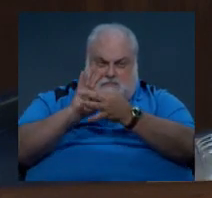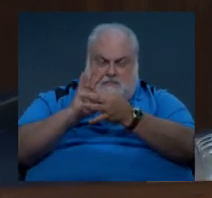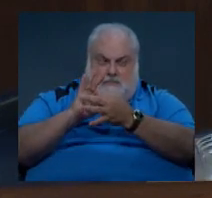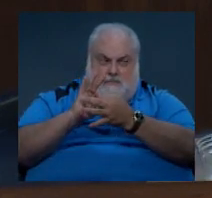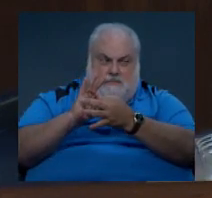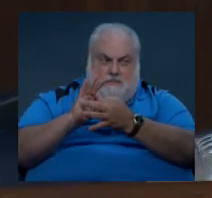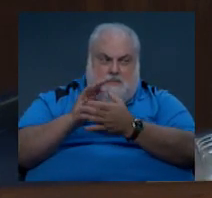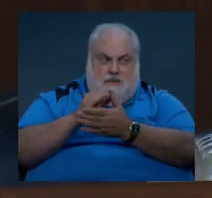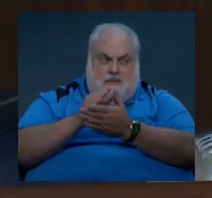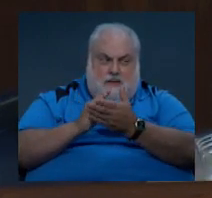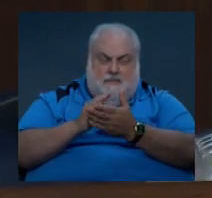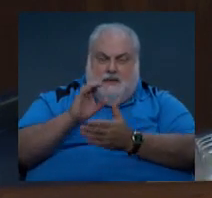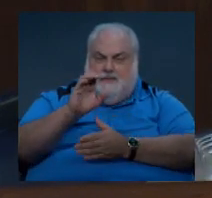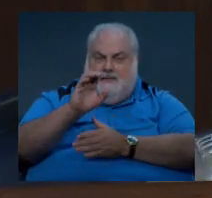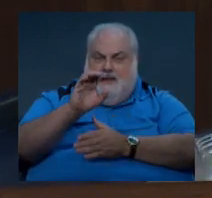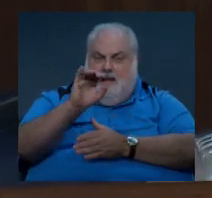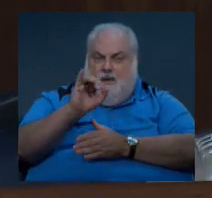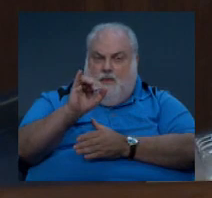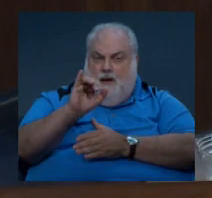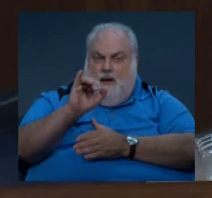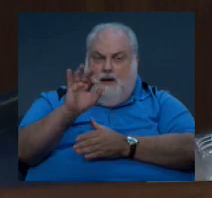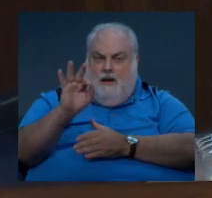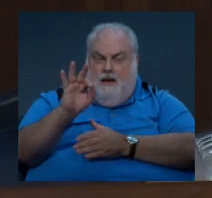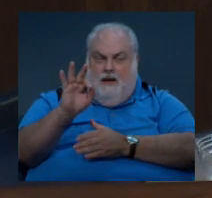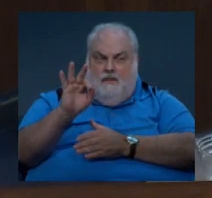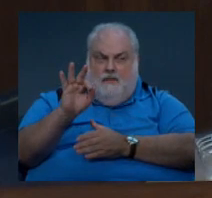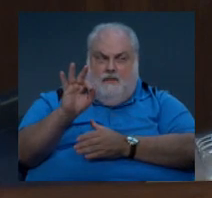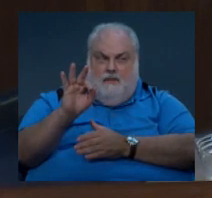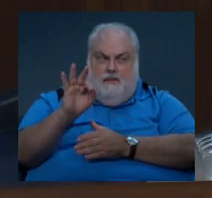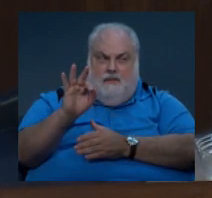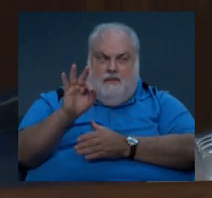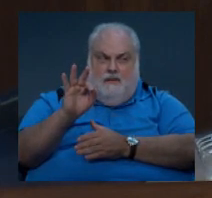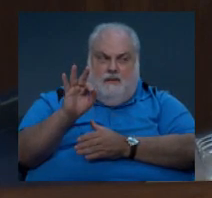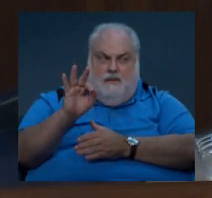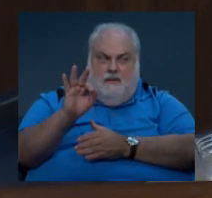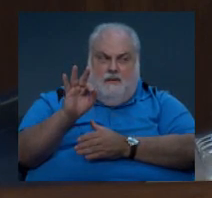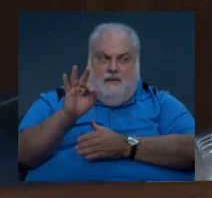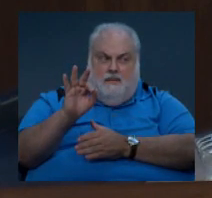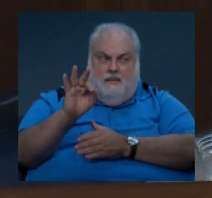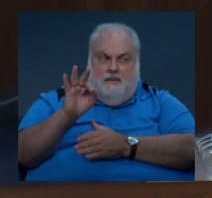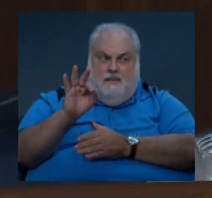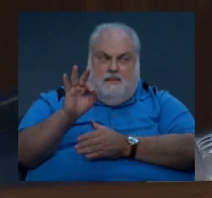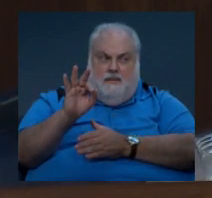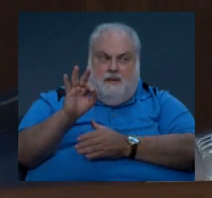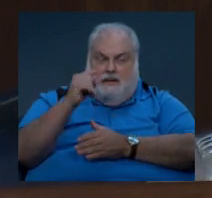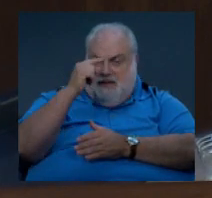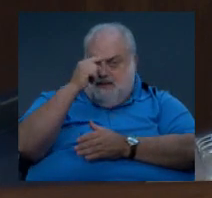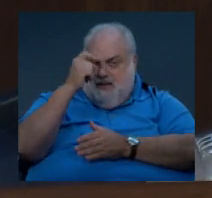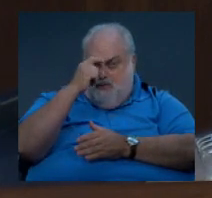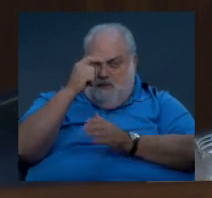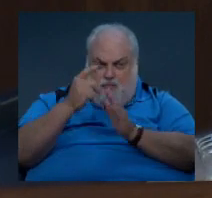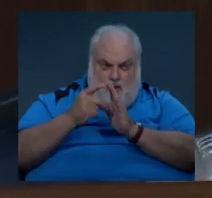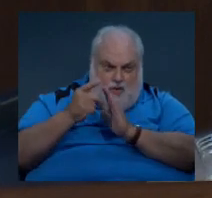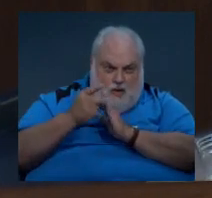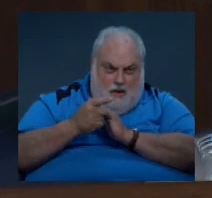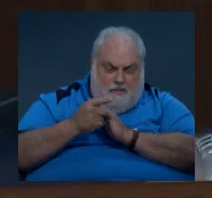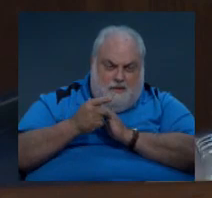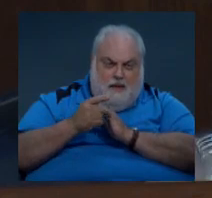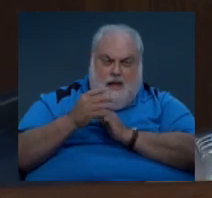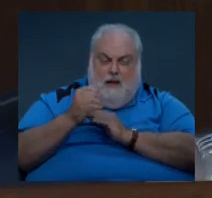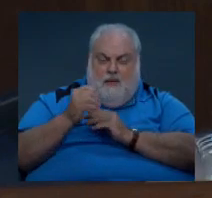the CYF, the summer programs, and we've had